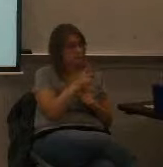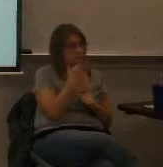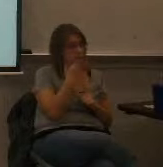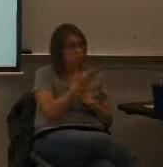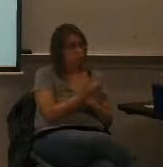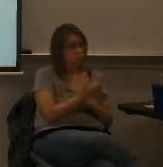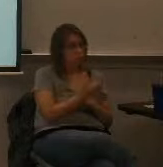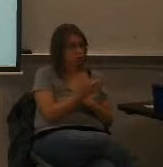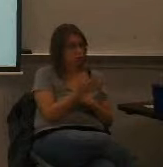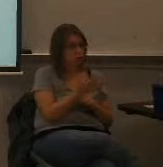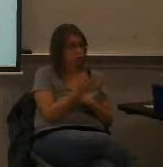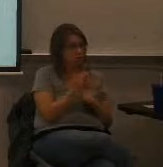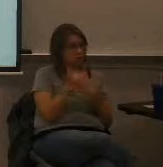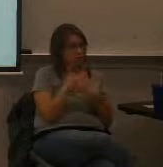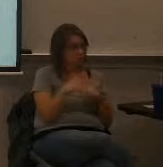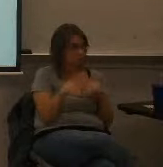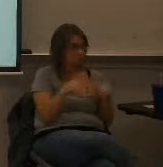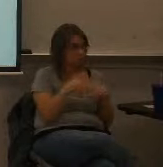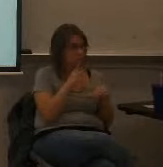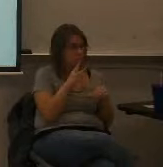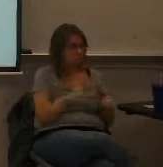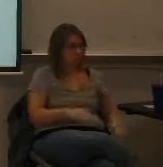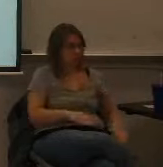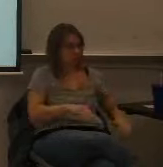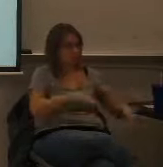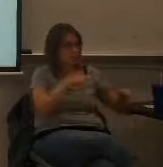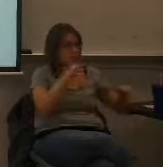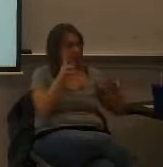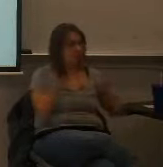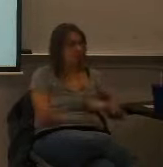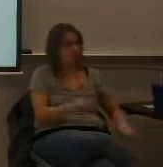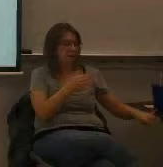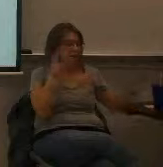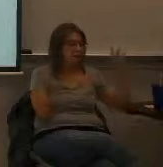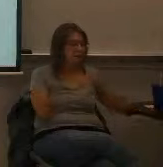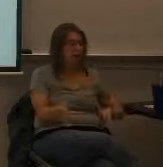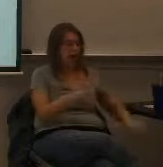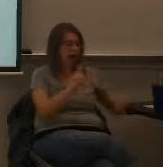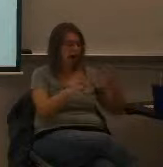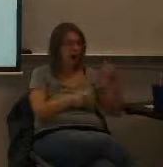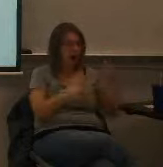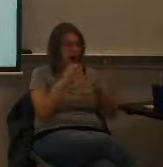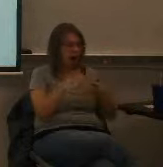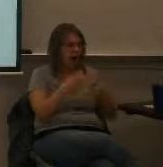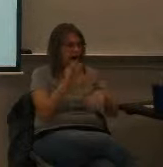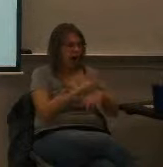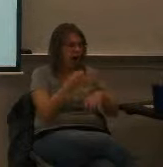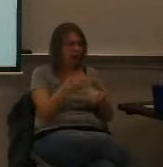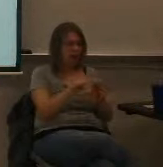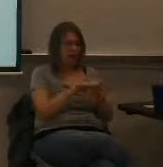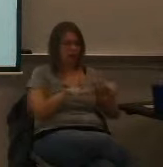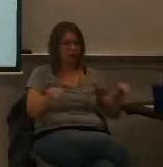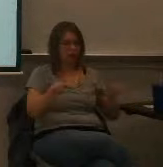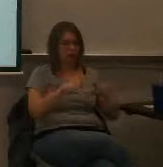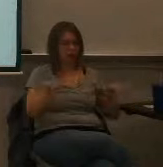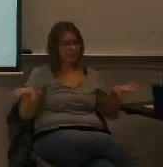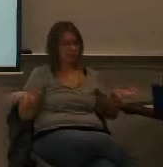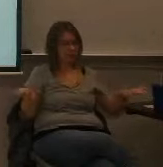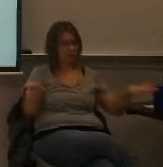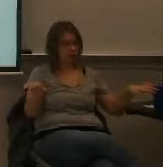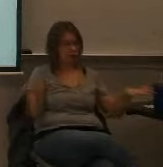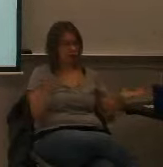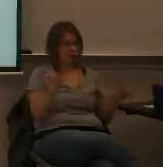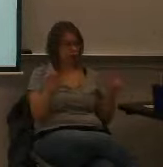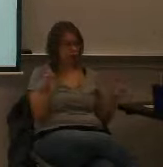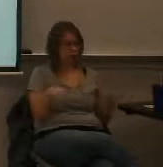good at being mobile. So the water comes up and it's really ripping in the center and turning over rocks. They just swim out to the edges of the, where